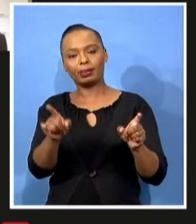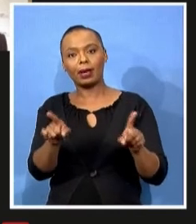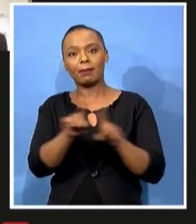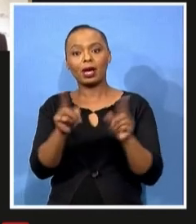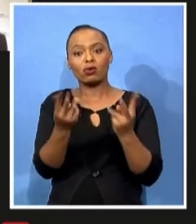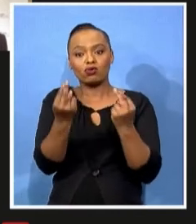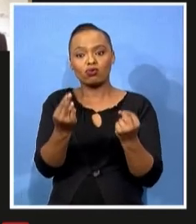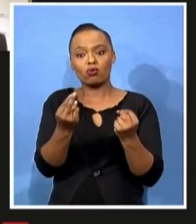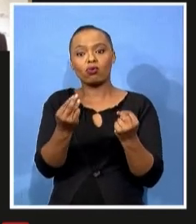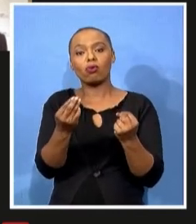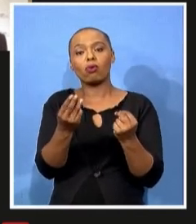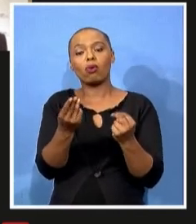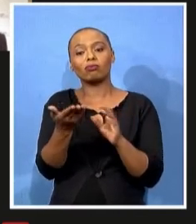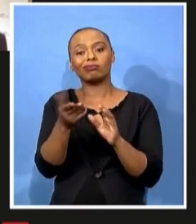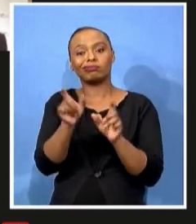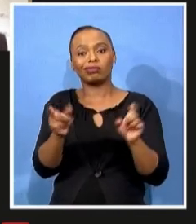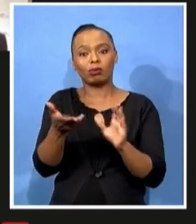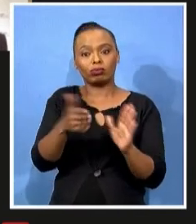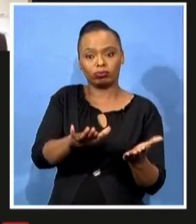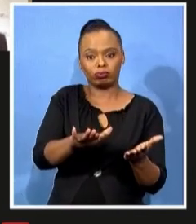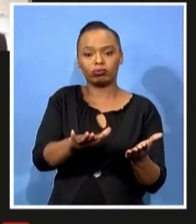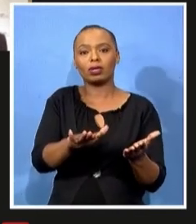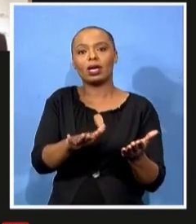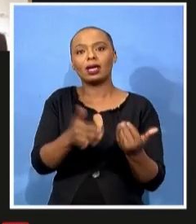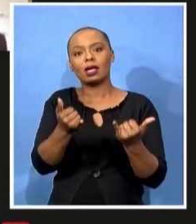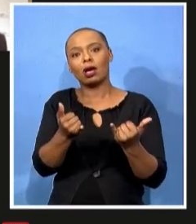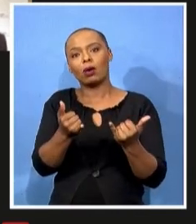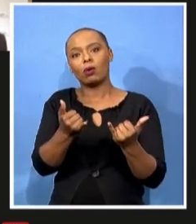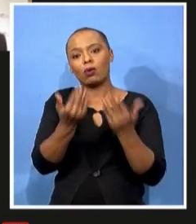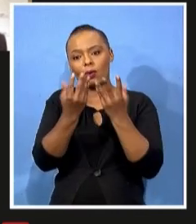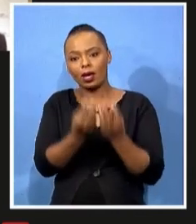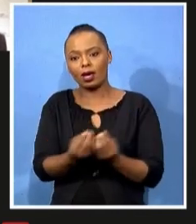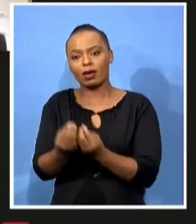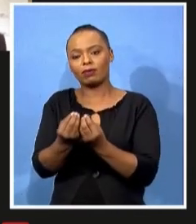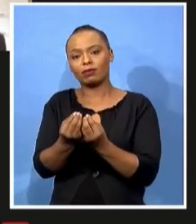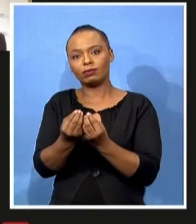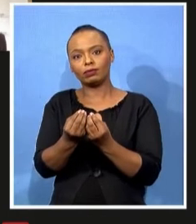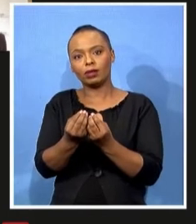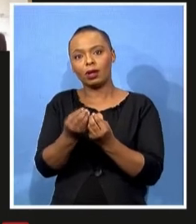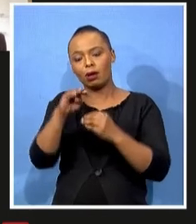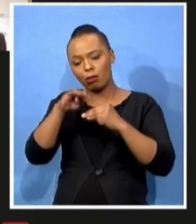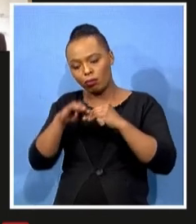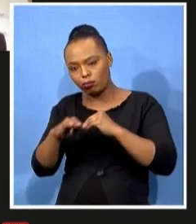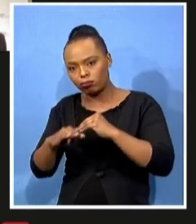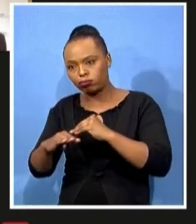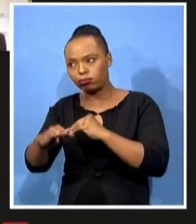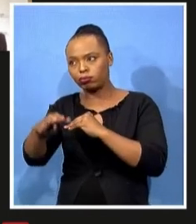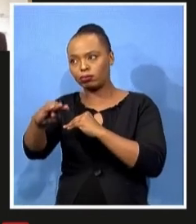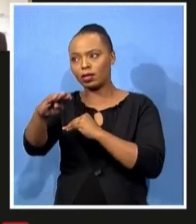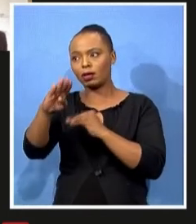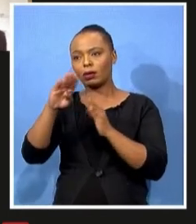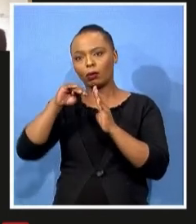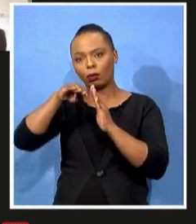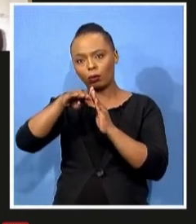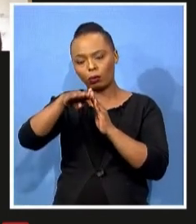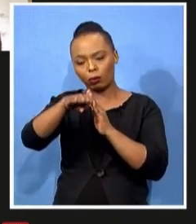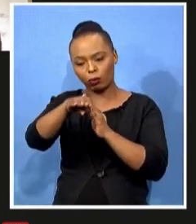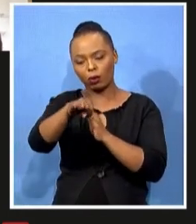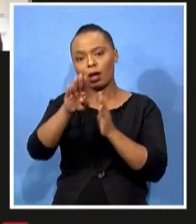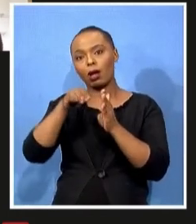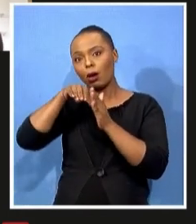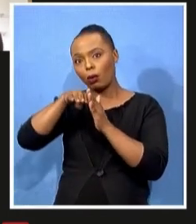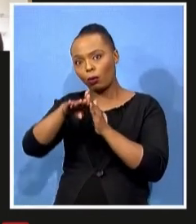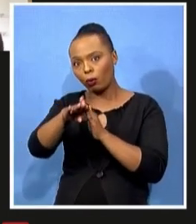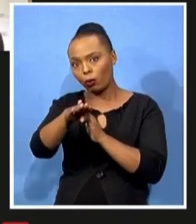its downward plateauing effect, if you can see. Then the yellow line or the orange